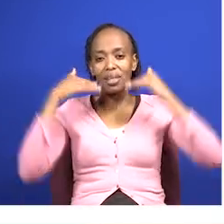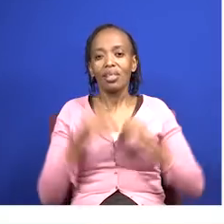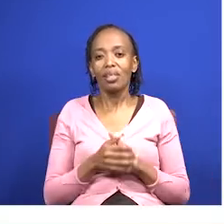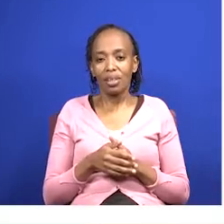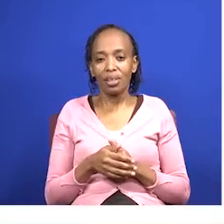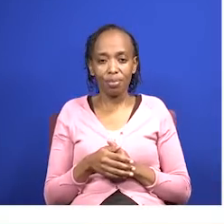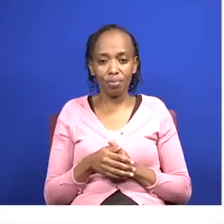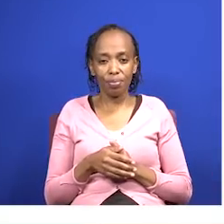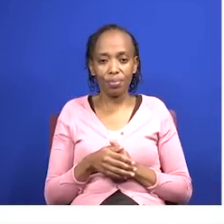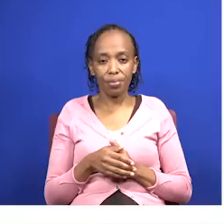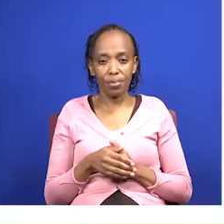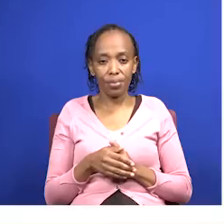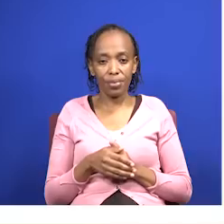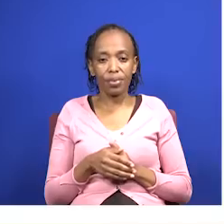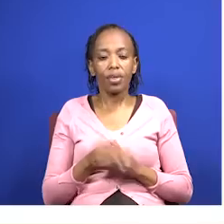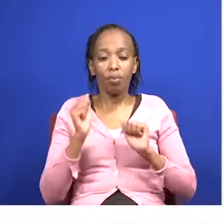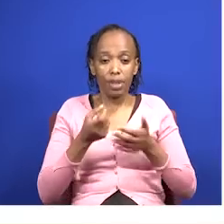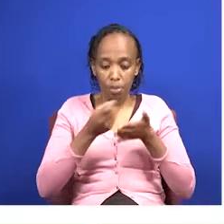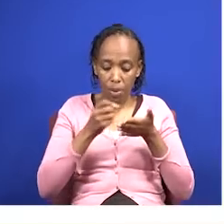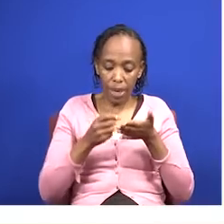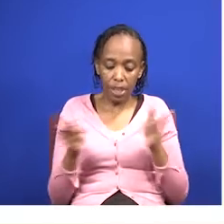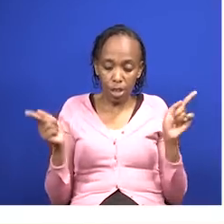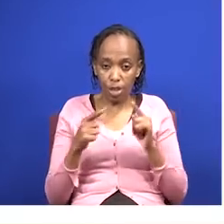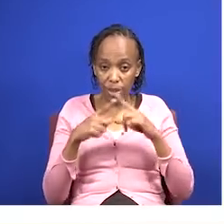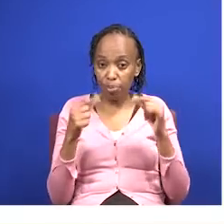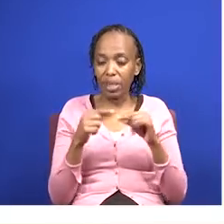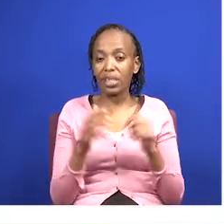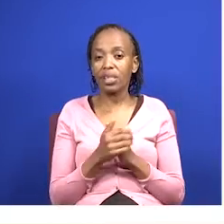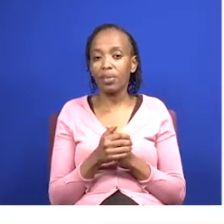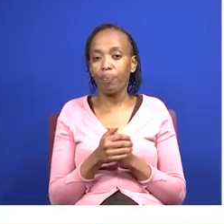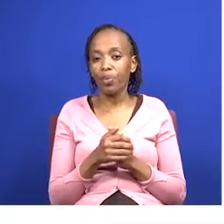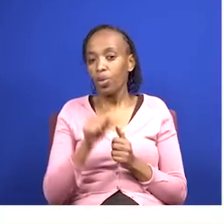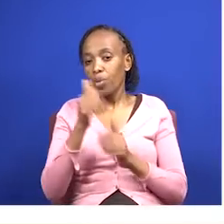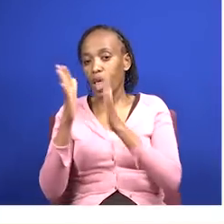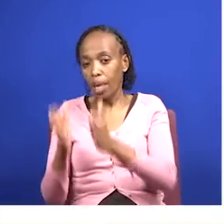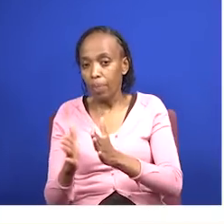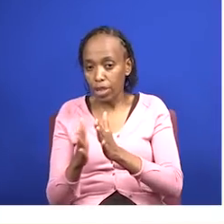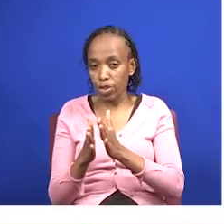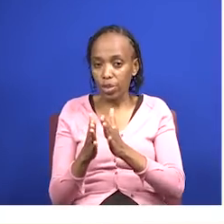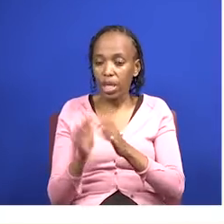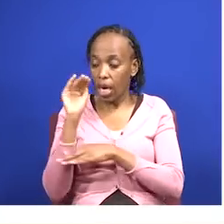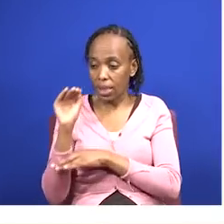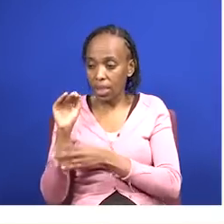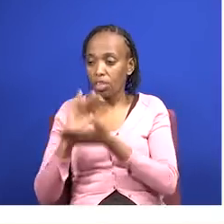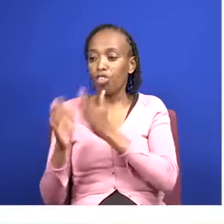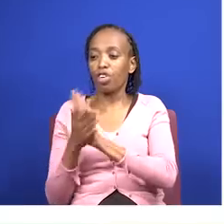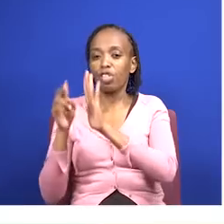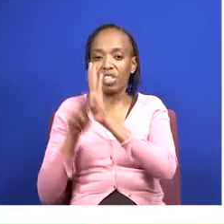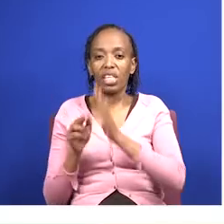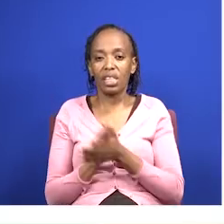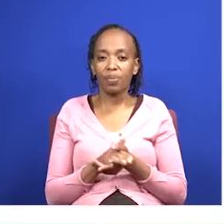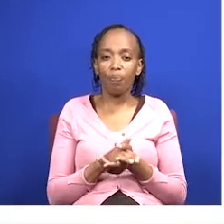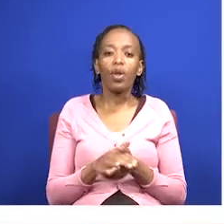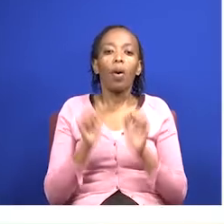smiling. You smile back. You can also write a short message to the other person asking for